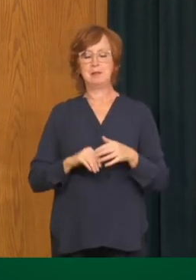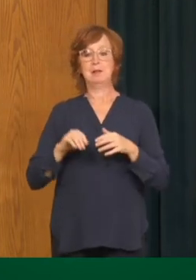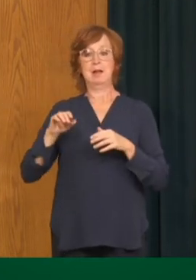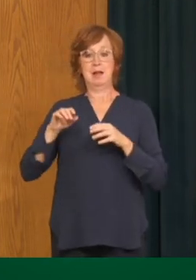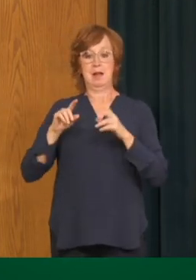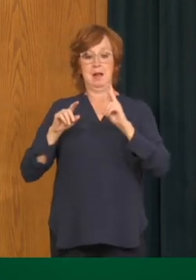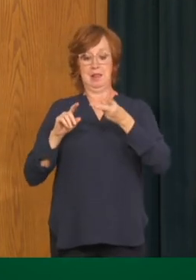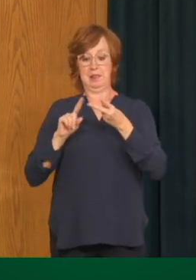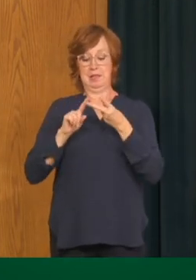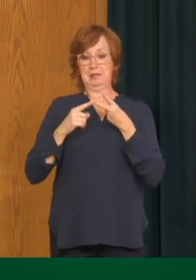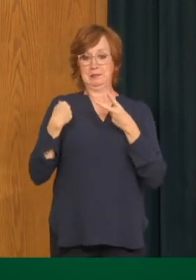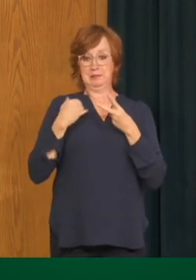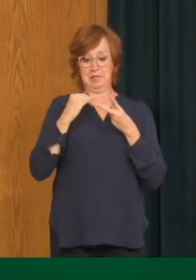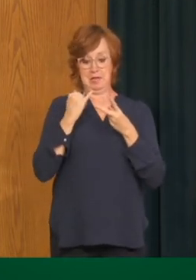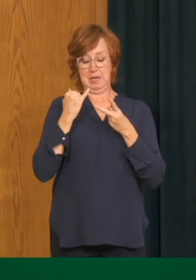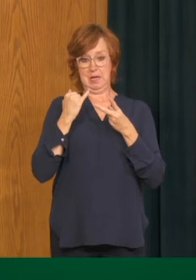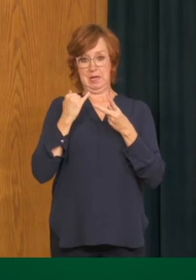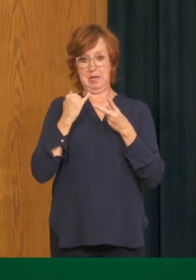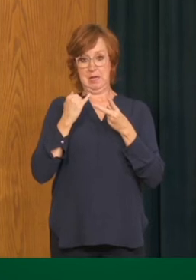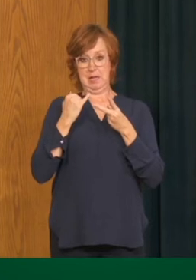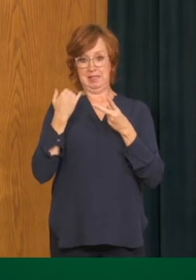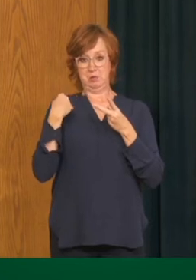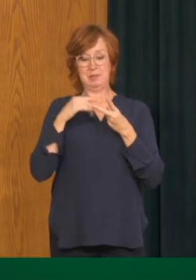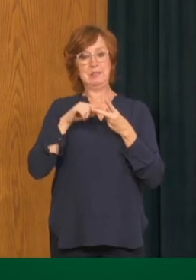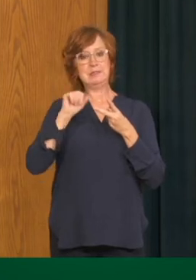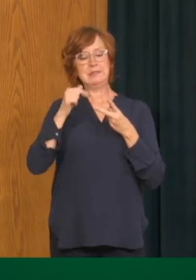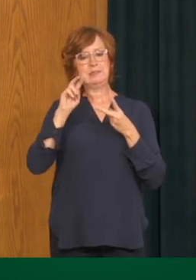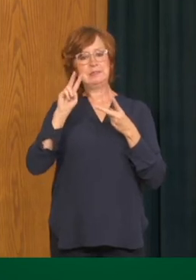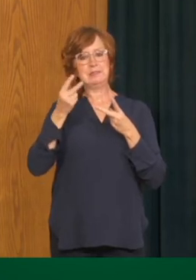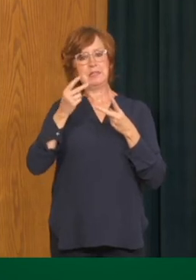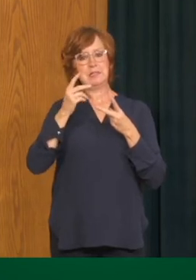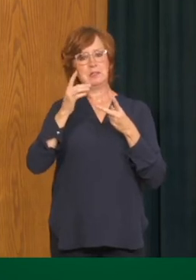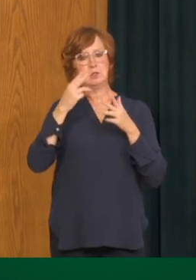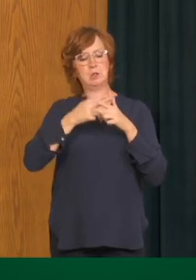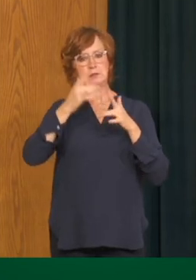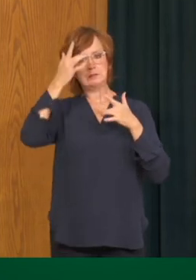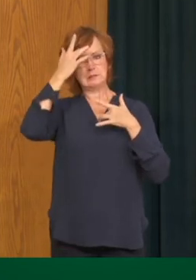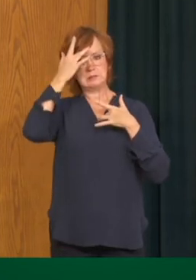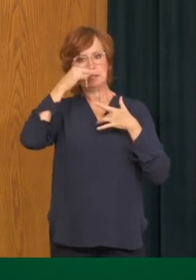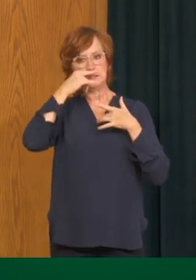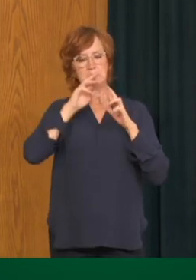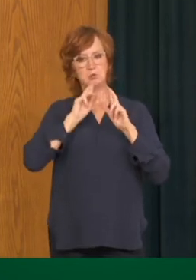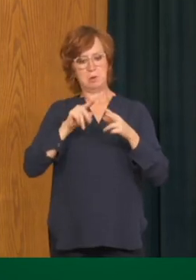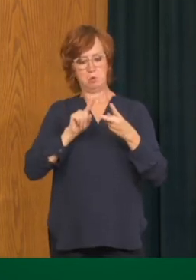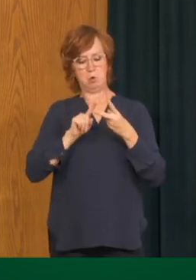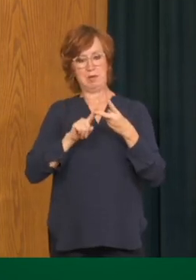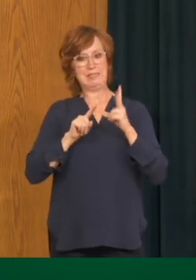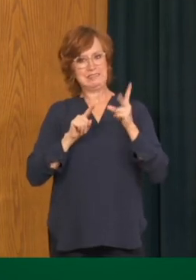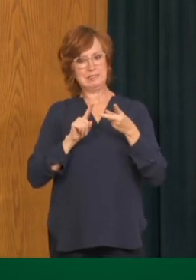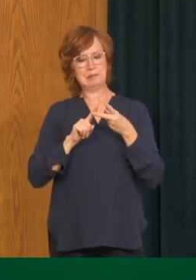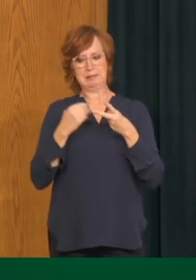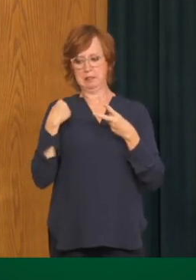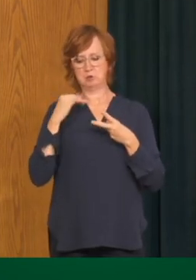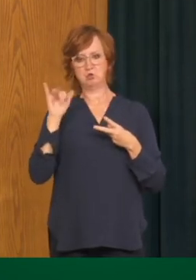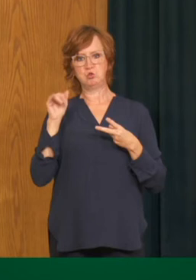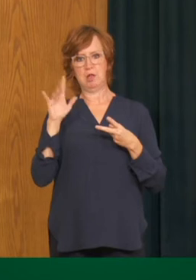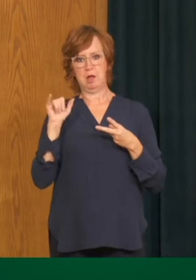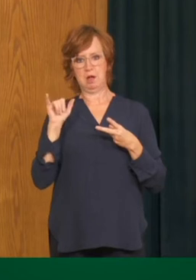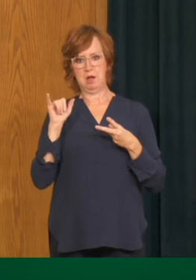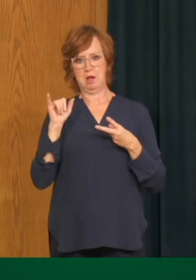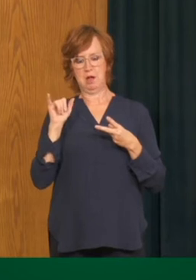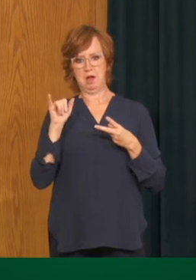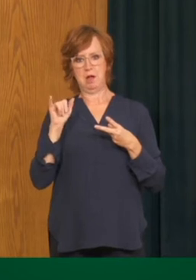July that has some further enhancements to the recommendations that are aligned with the August